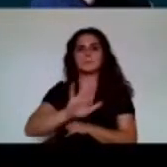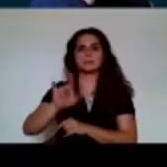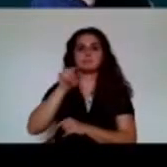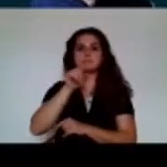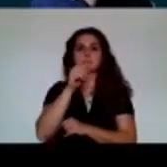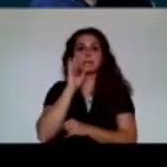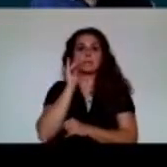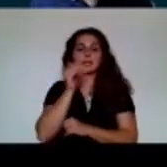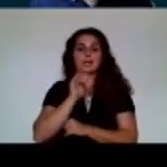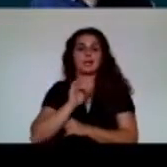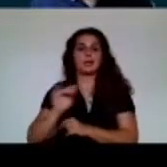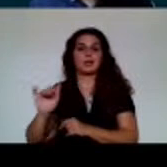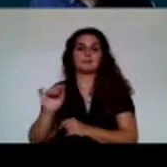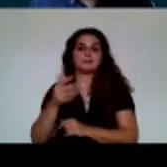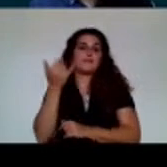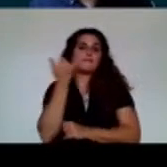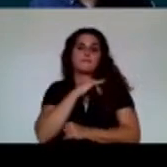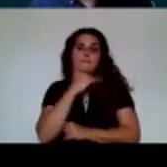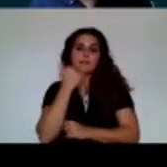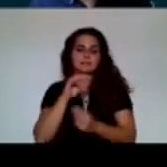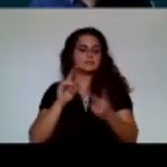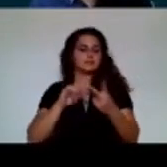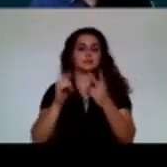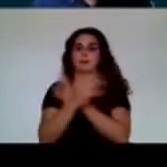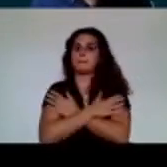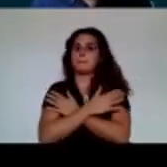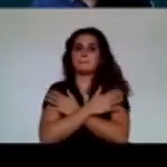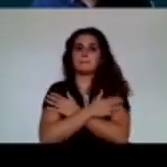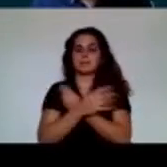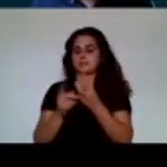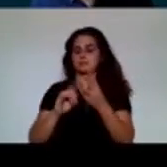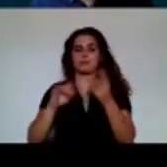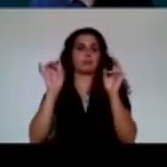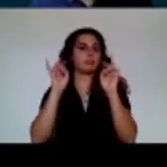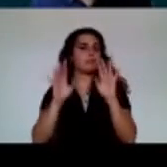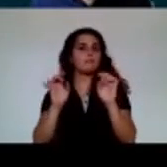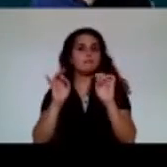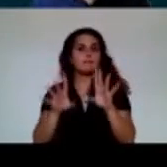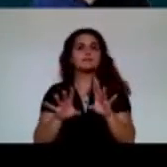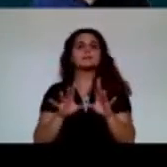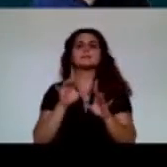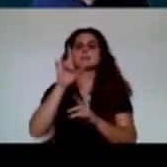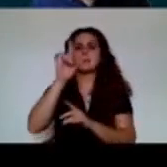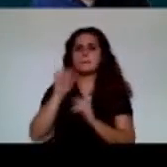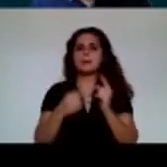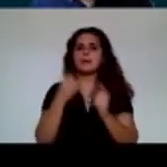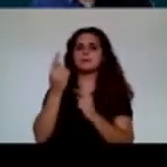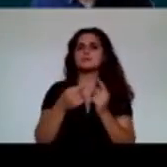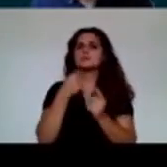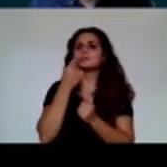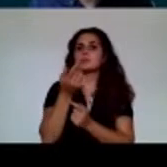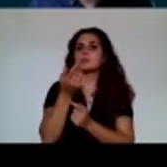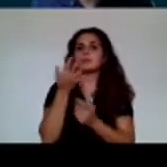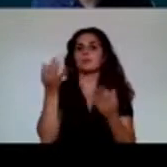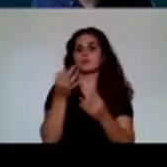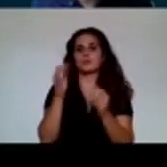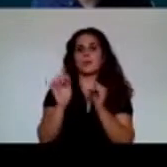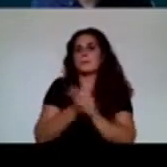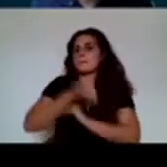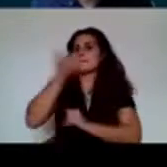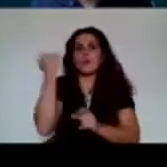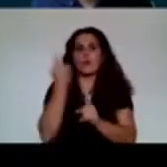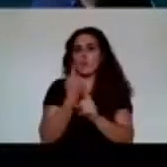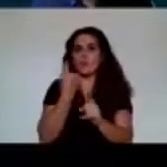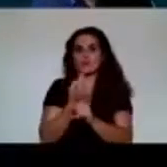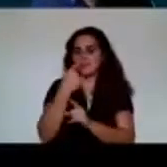children are happy, friendly, they are fun, and often we say that they are actually the best that we have in